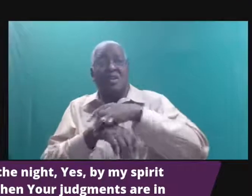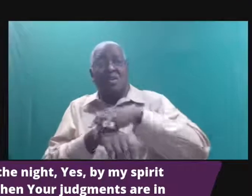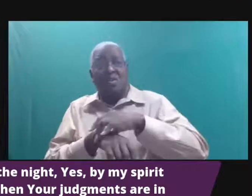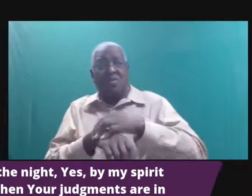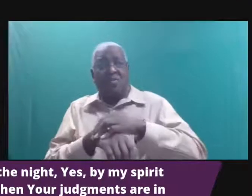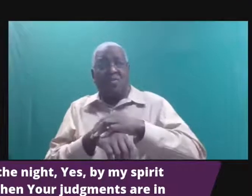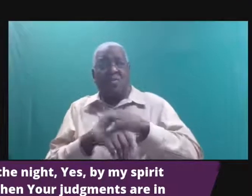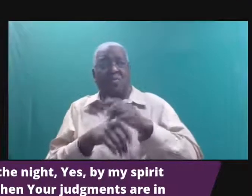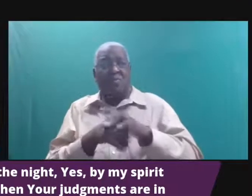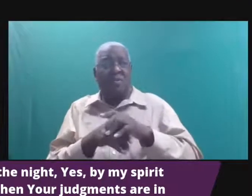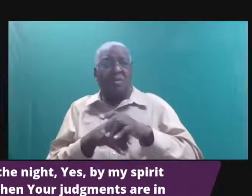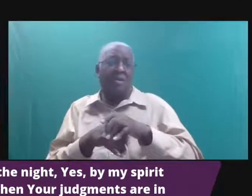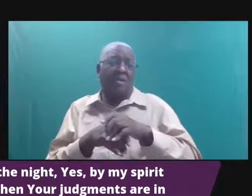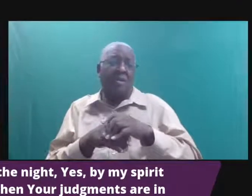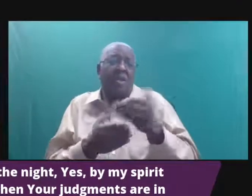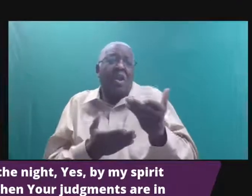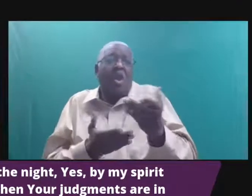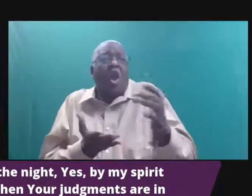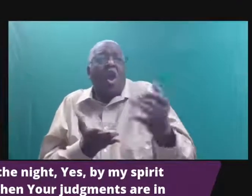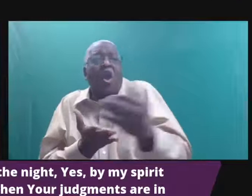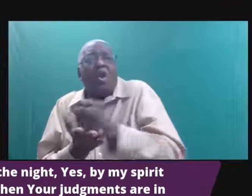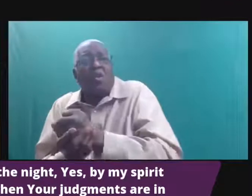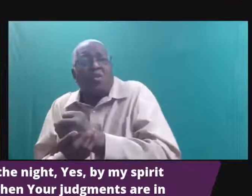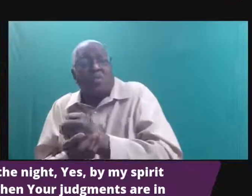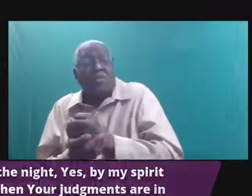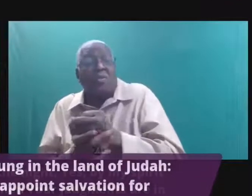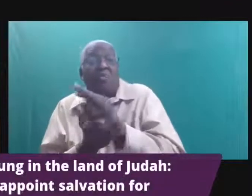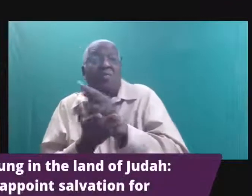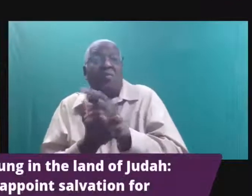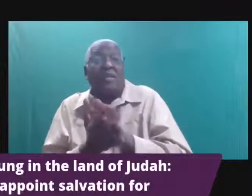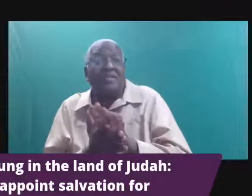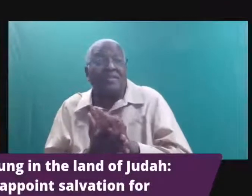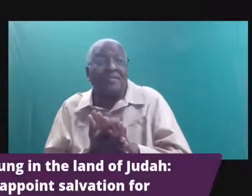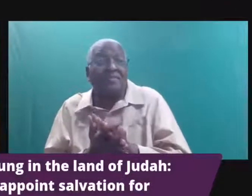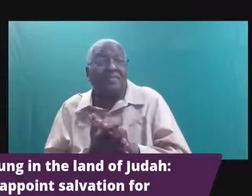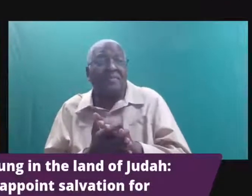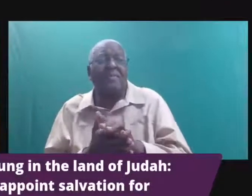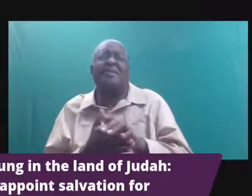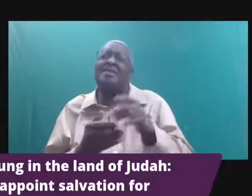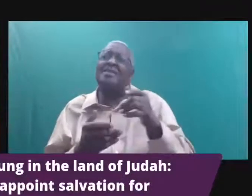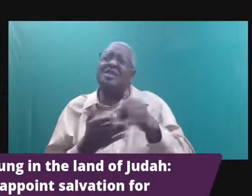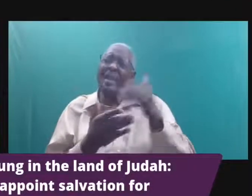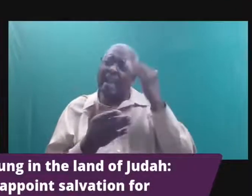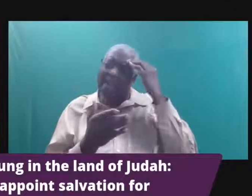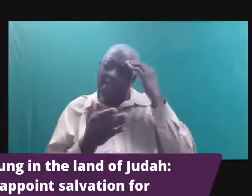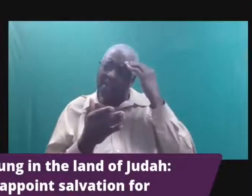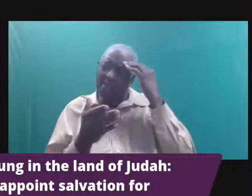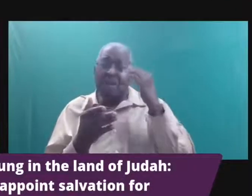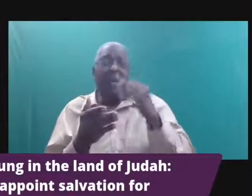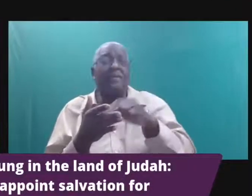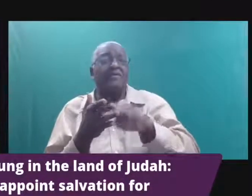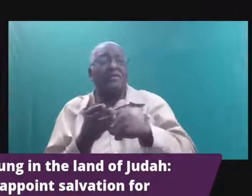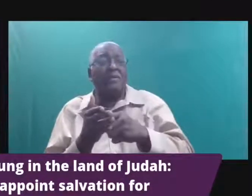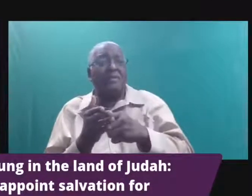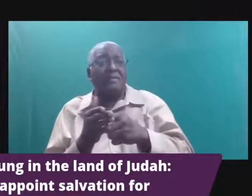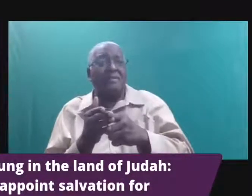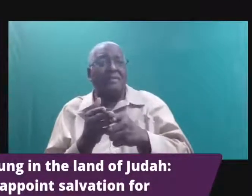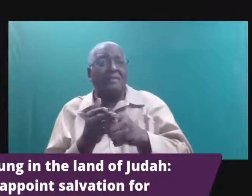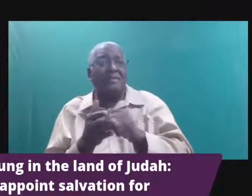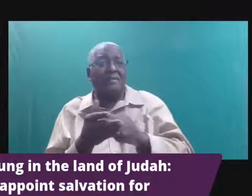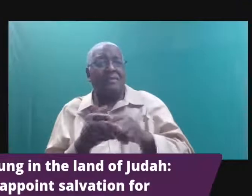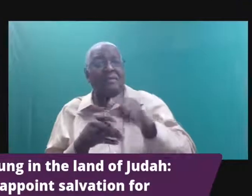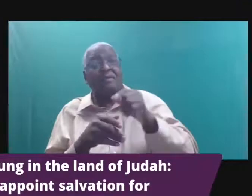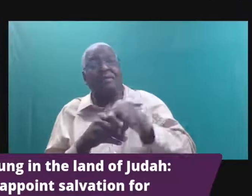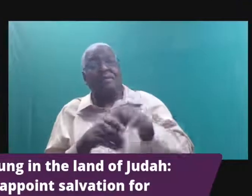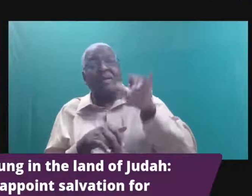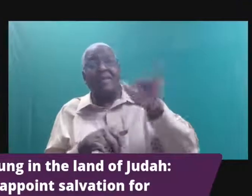learn righteousness. But you got to remember how it began. In verse 1, it says, in that day, this